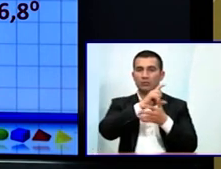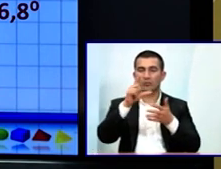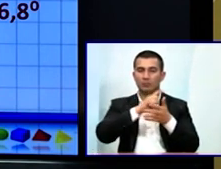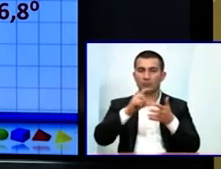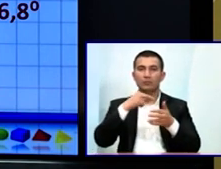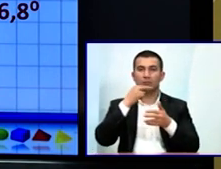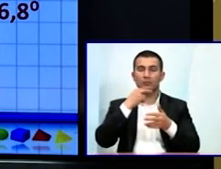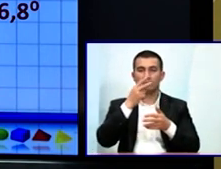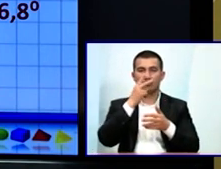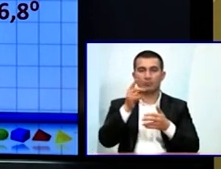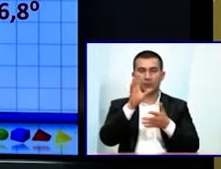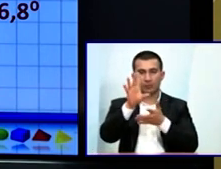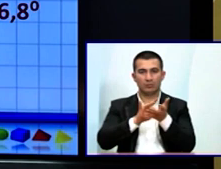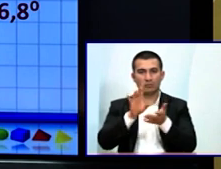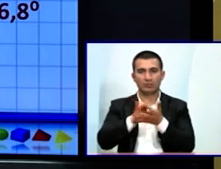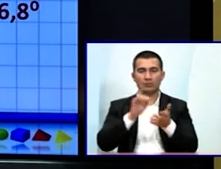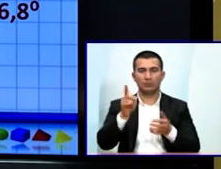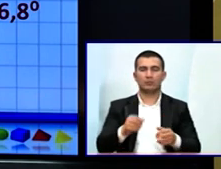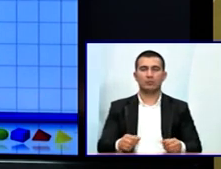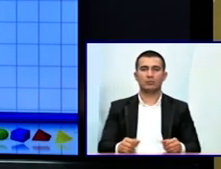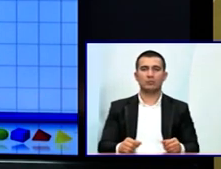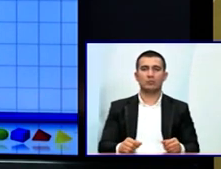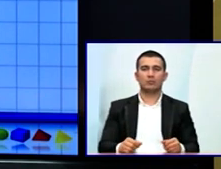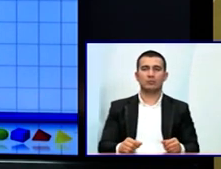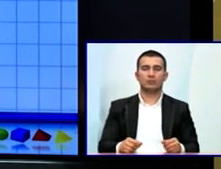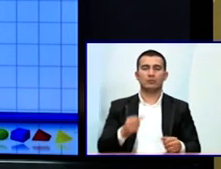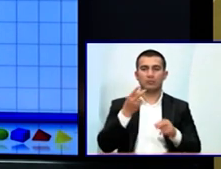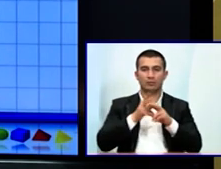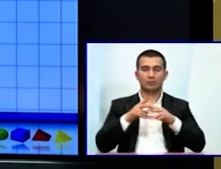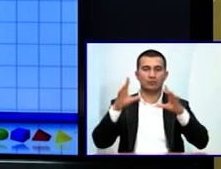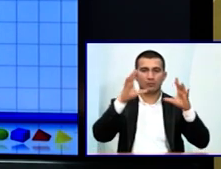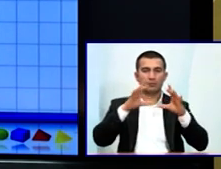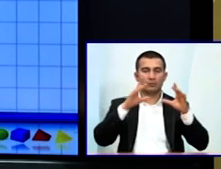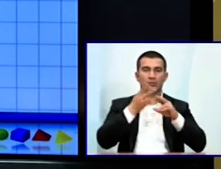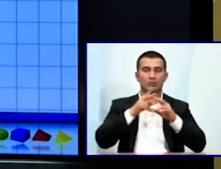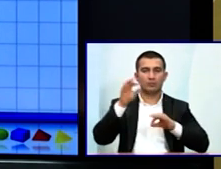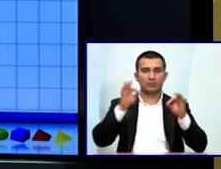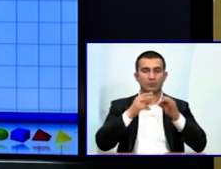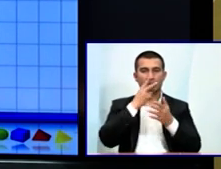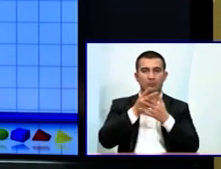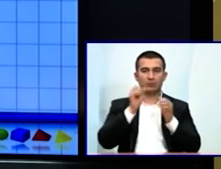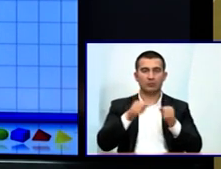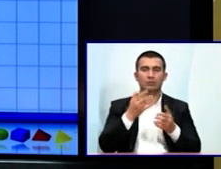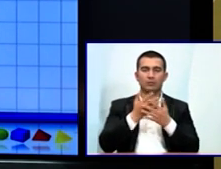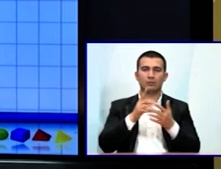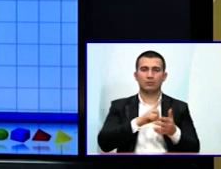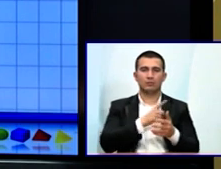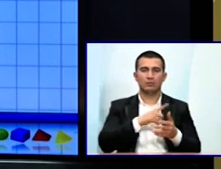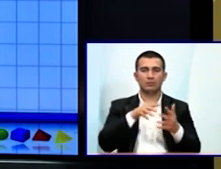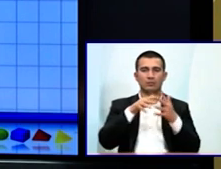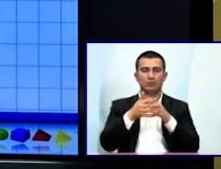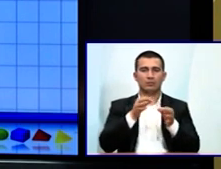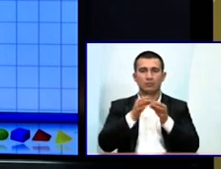gradusli burchak hosil qiladi. Ana endi biz buni doiraviy diagrammada ko'ramiz. Demak, yaylovlar va vodiylar